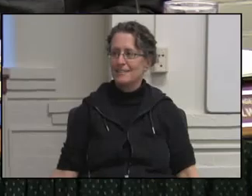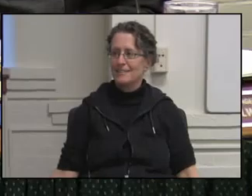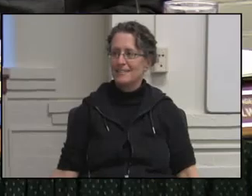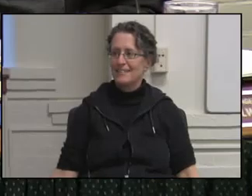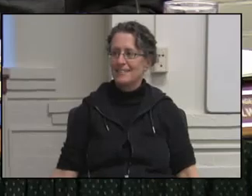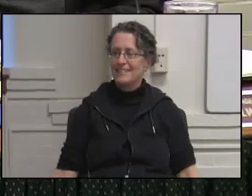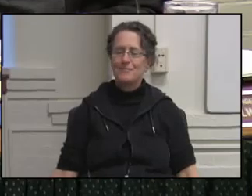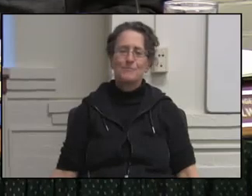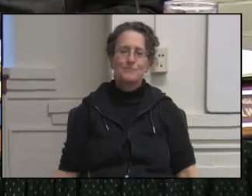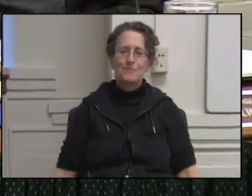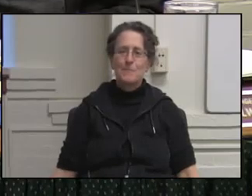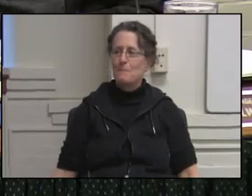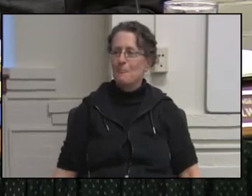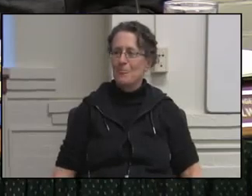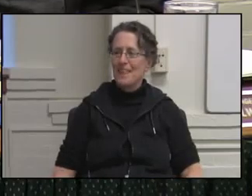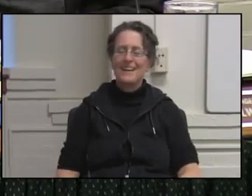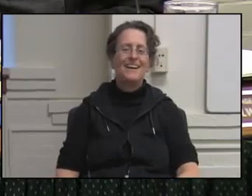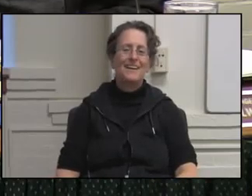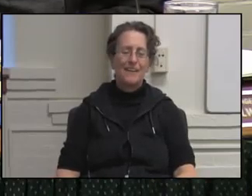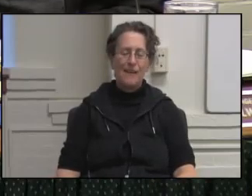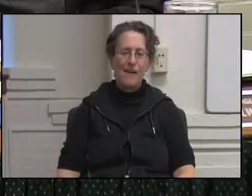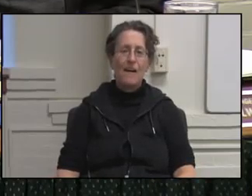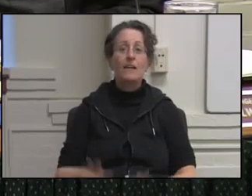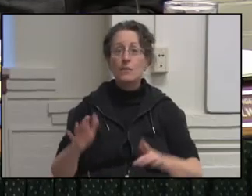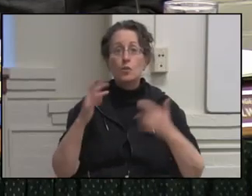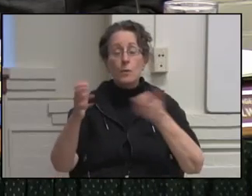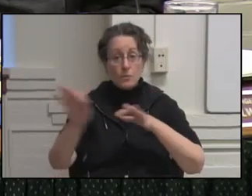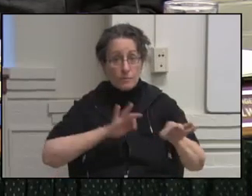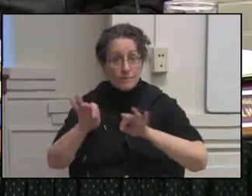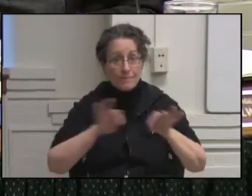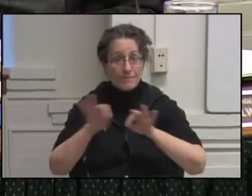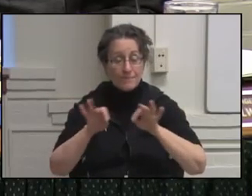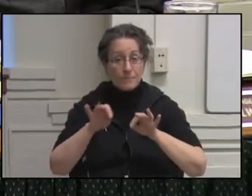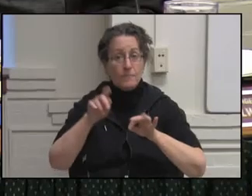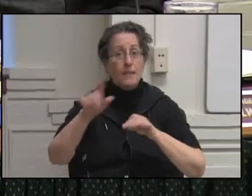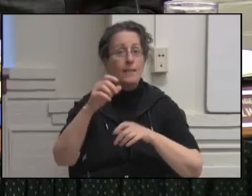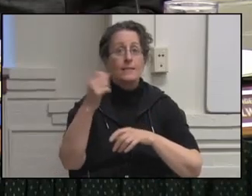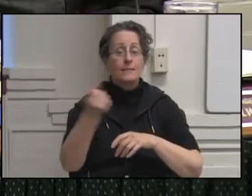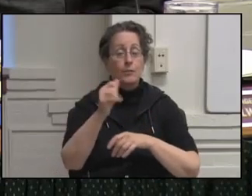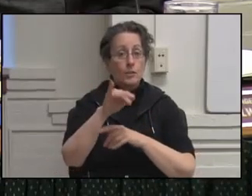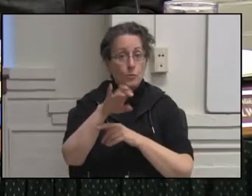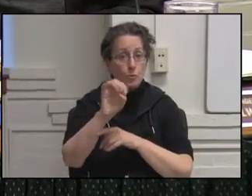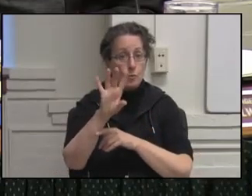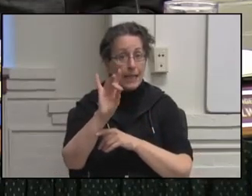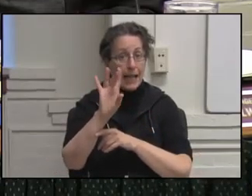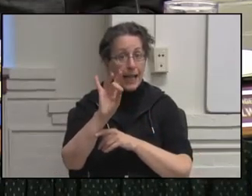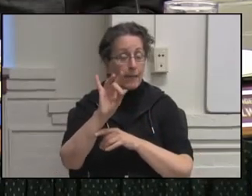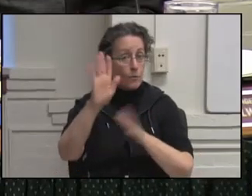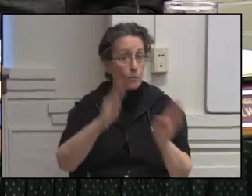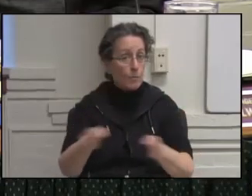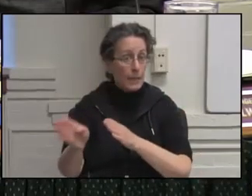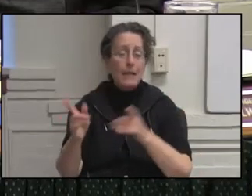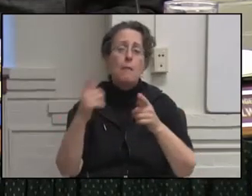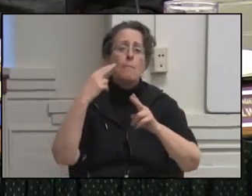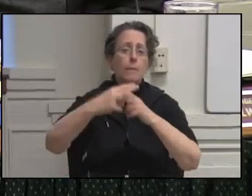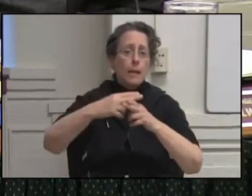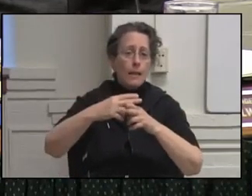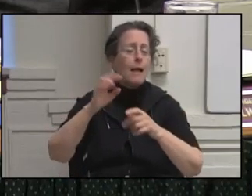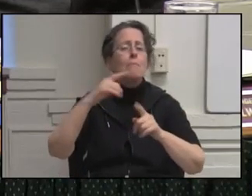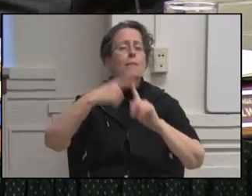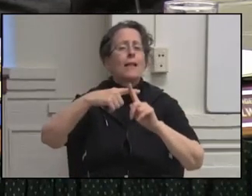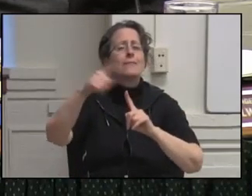Would you like to tell us a little bit about your setup and serving plans for Saturday, June 8th? And to introduce themselves. And